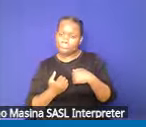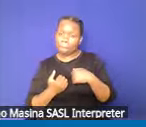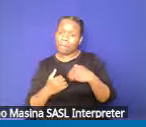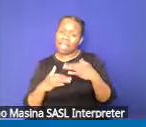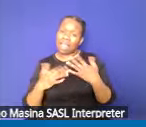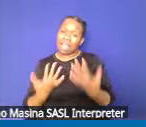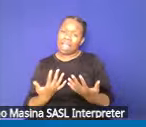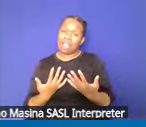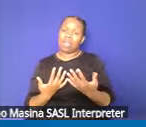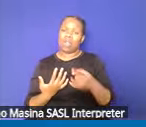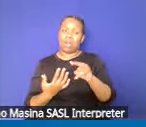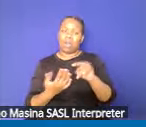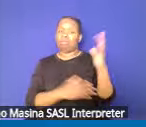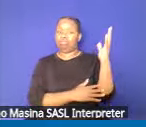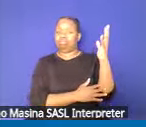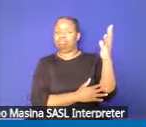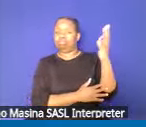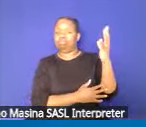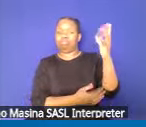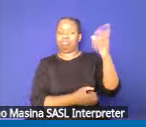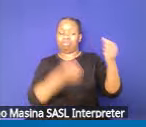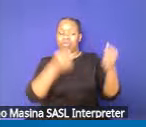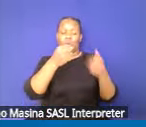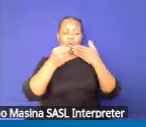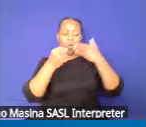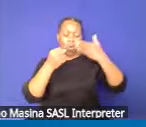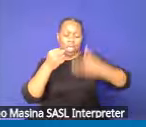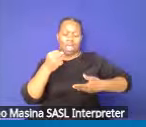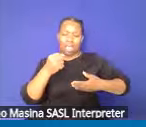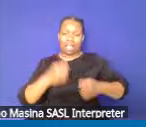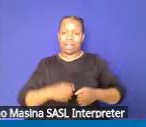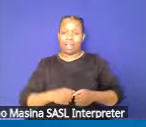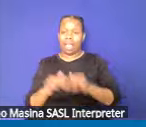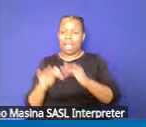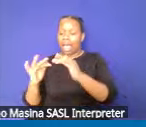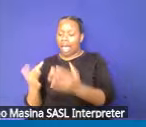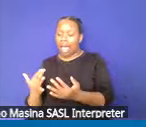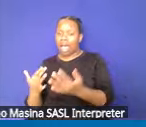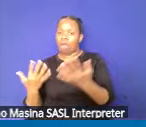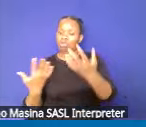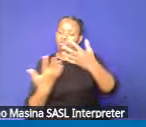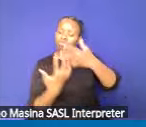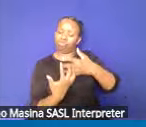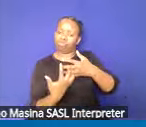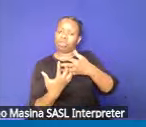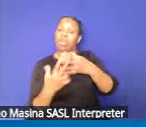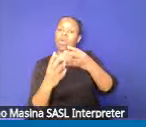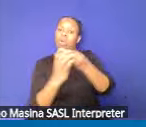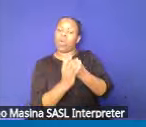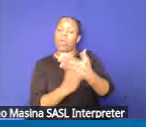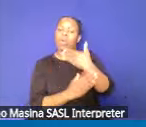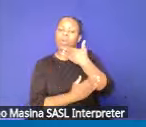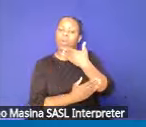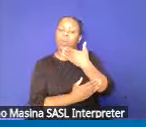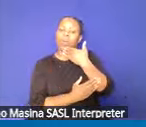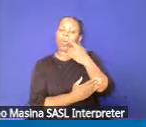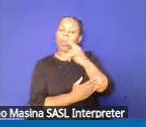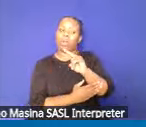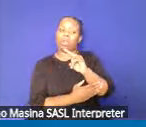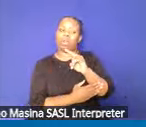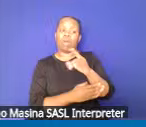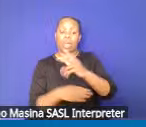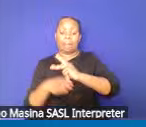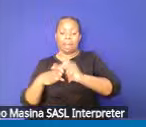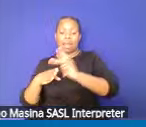conclusion of our presentation in terms of who we are and how aligned we are with the initiative that is at hand